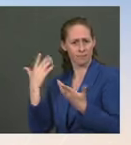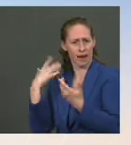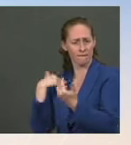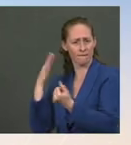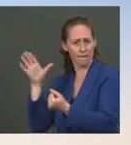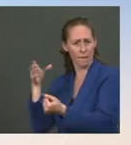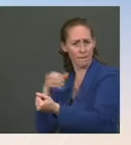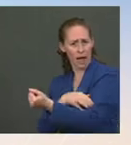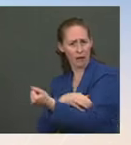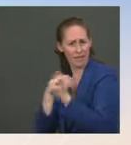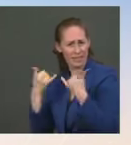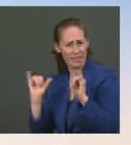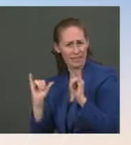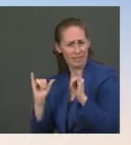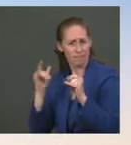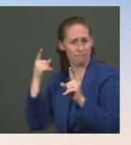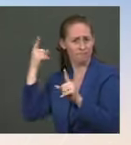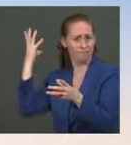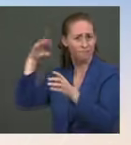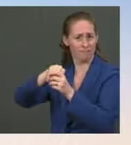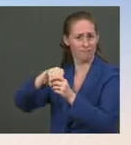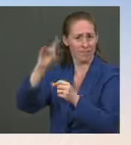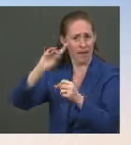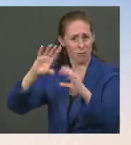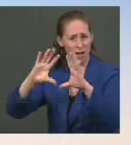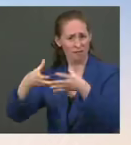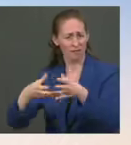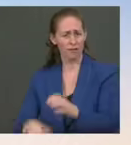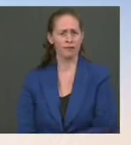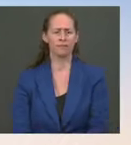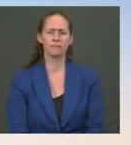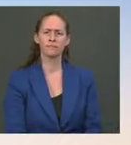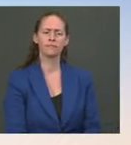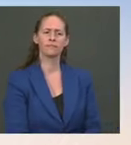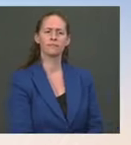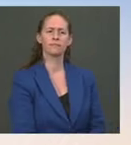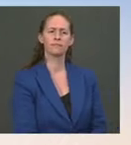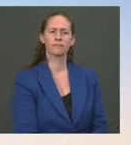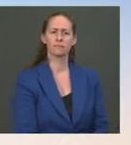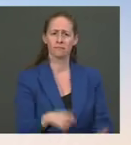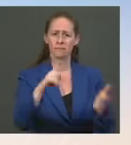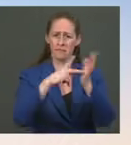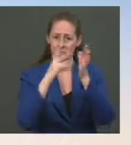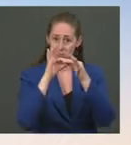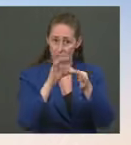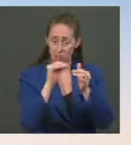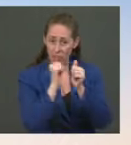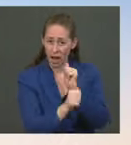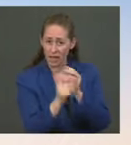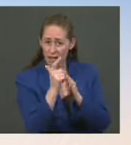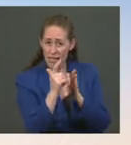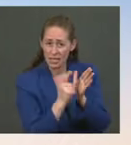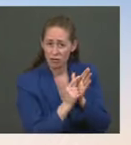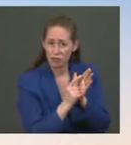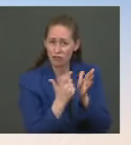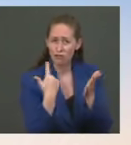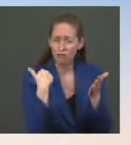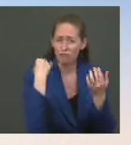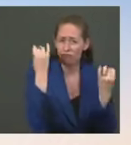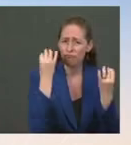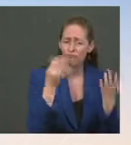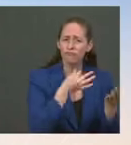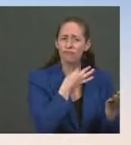with Democrats? In terms of getting the agenda forward? Well, I would say, one, it's a